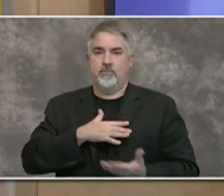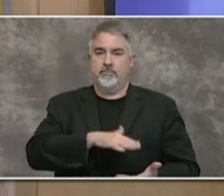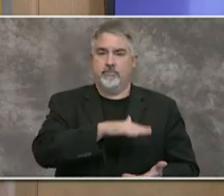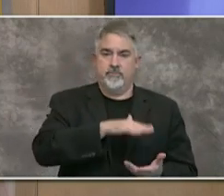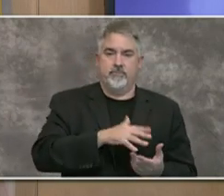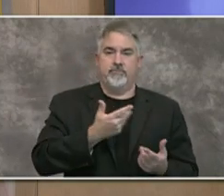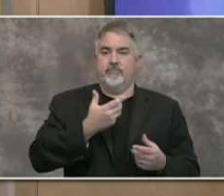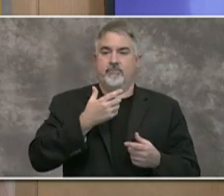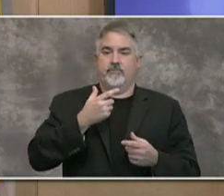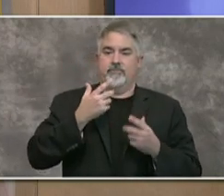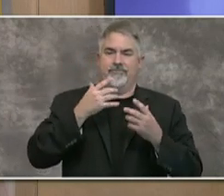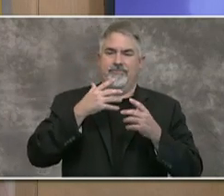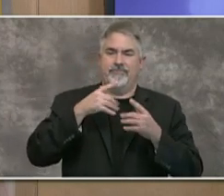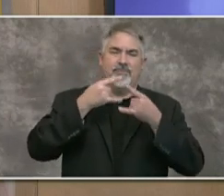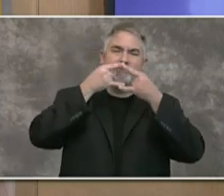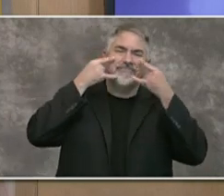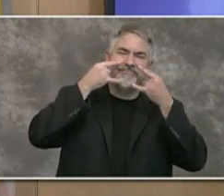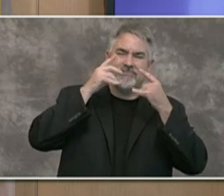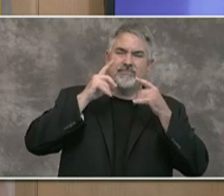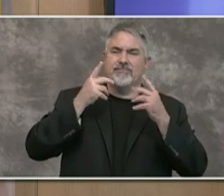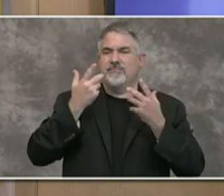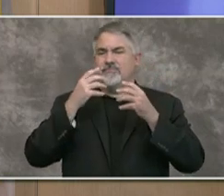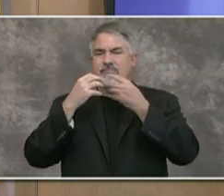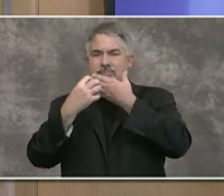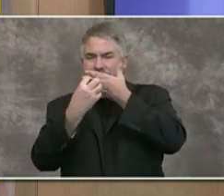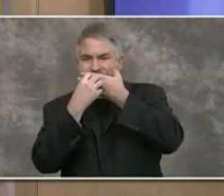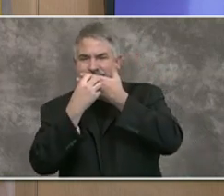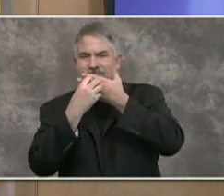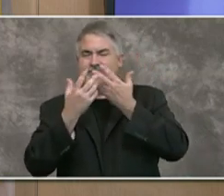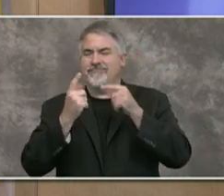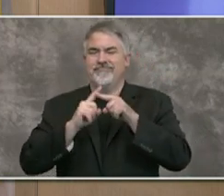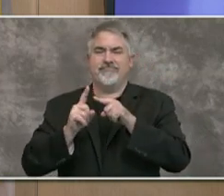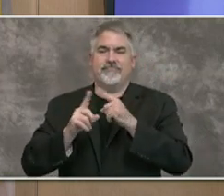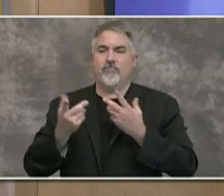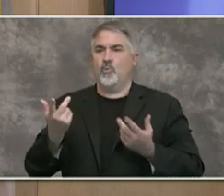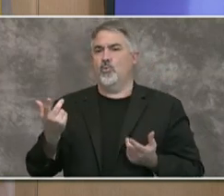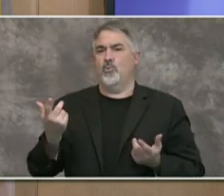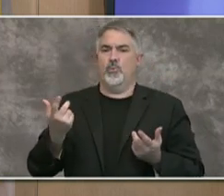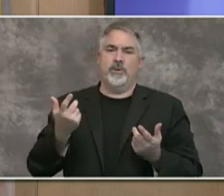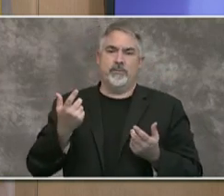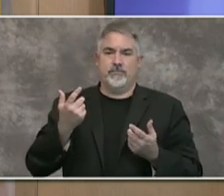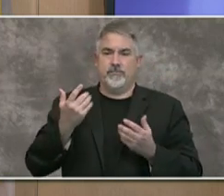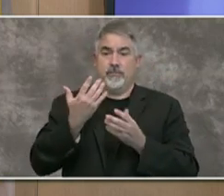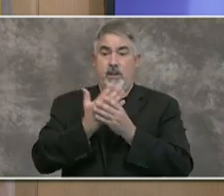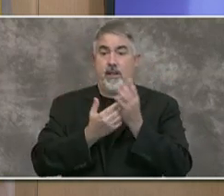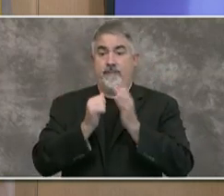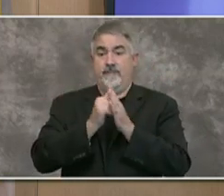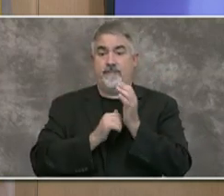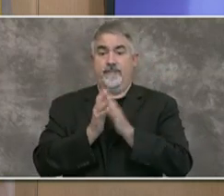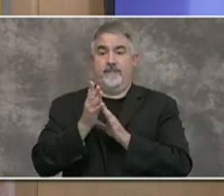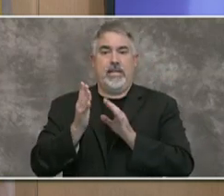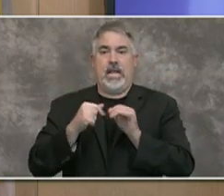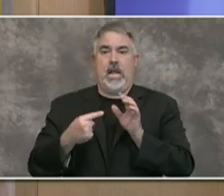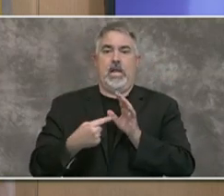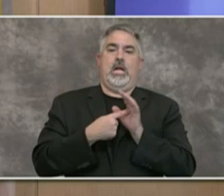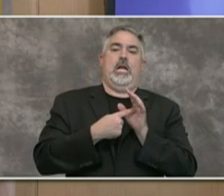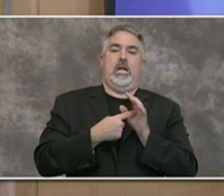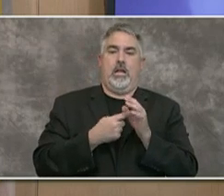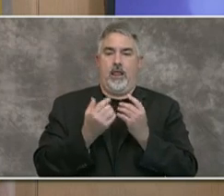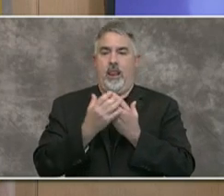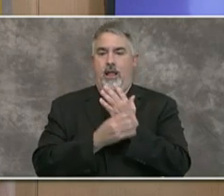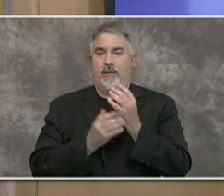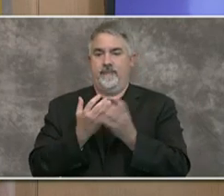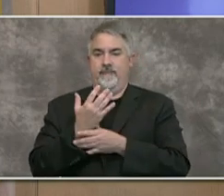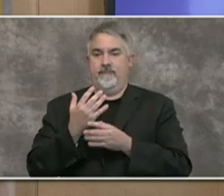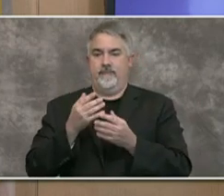simple surgical mask or N95 respirator, and then a non-permeable gown and gloves. The county, we're doing okay.